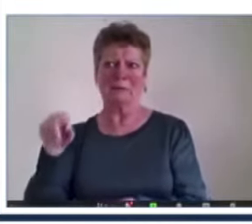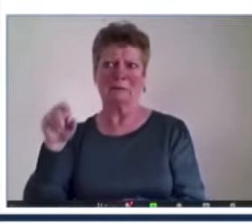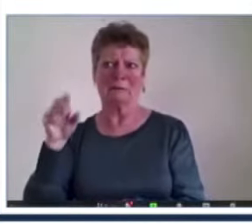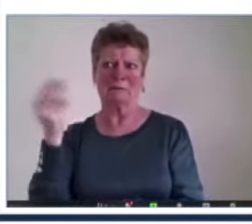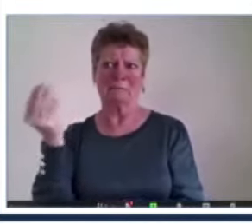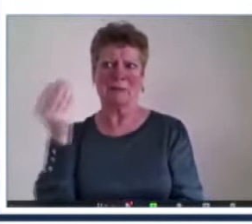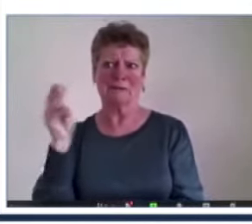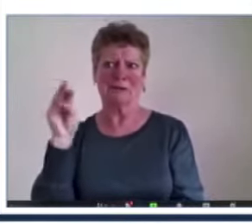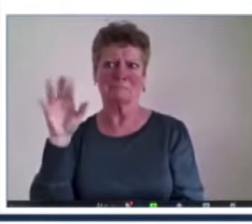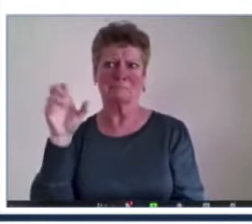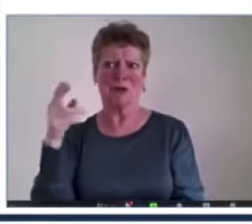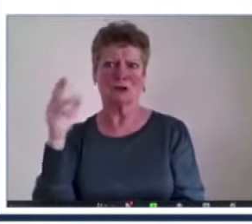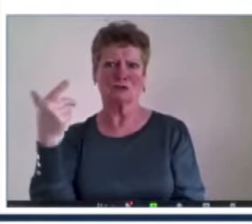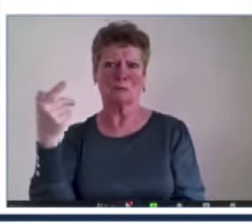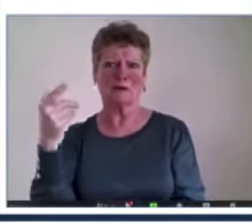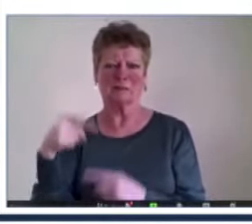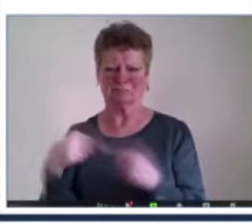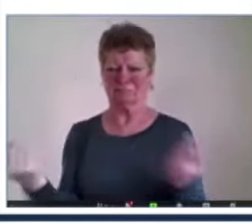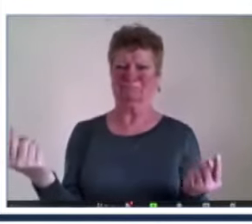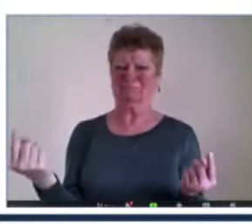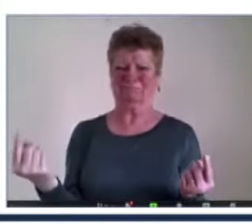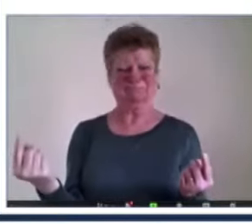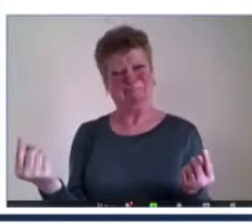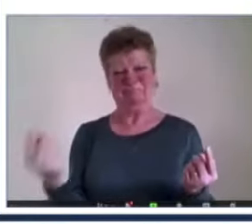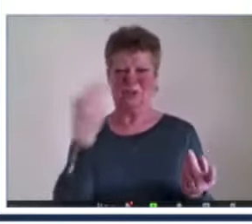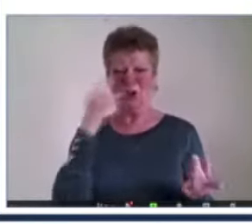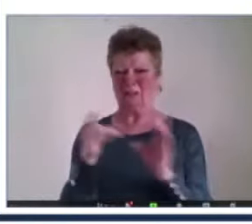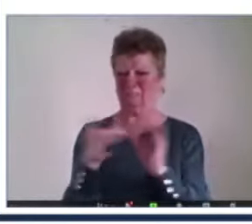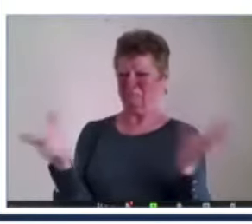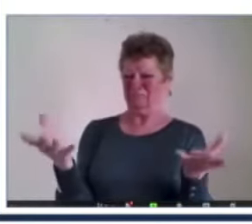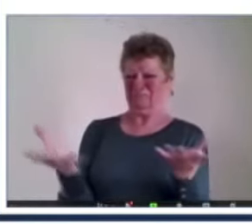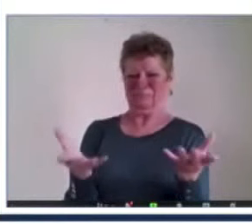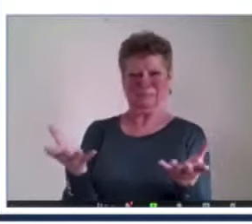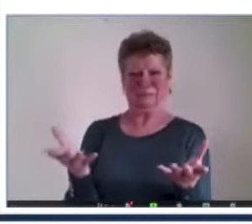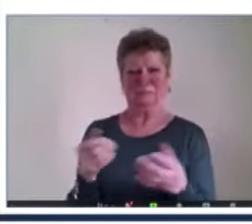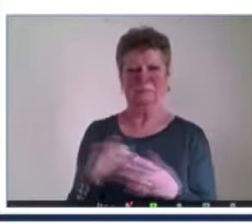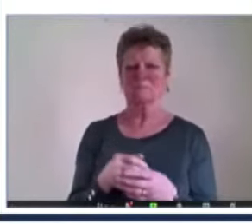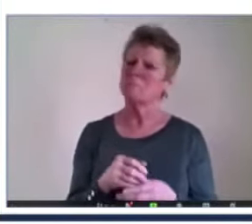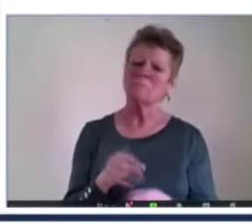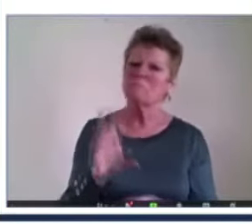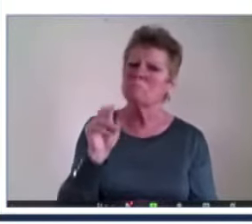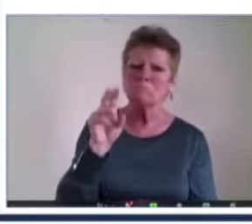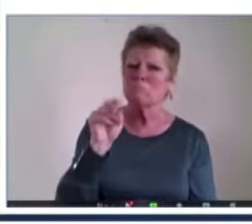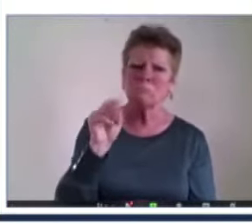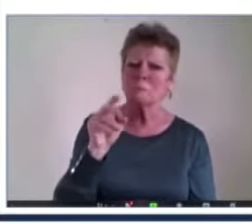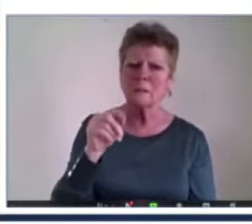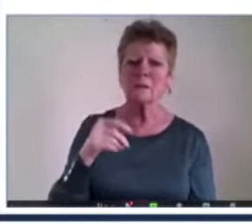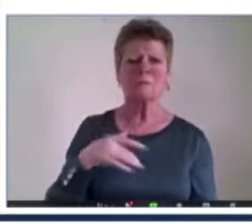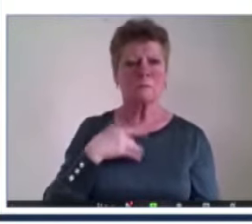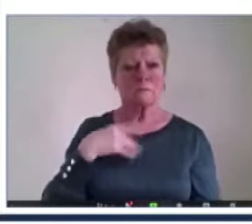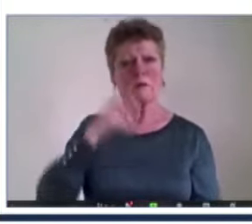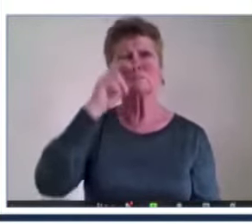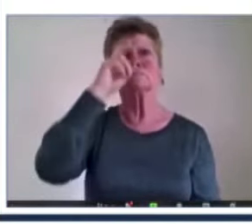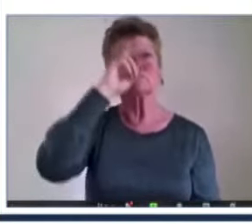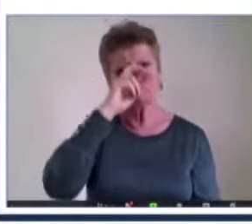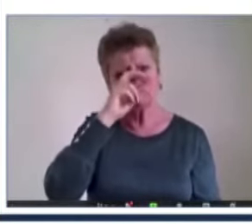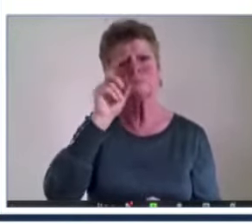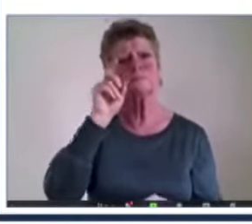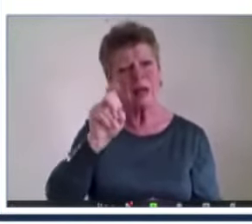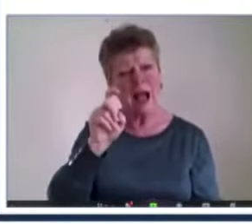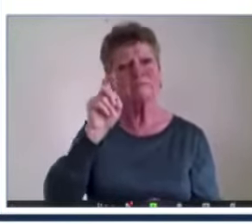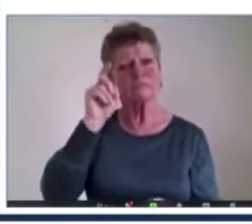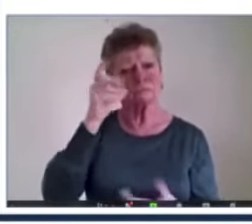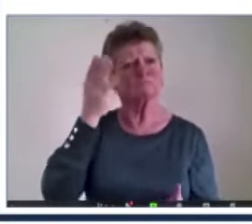21st? No, I don't think so. I think it's more around we have to lift restrictions, all